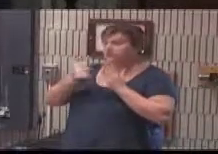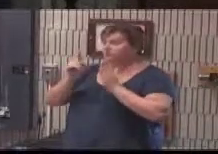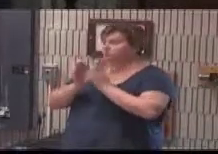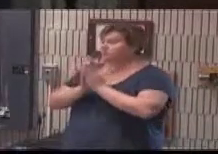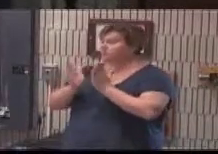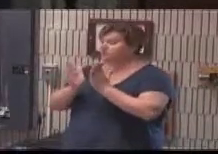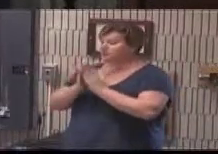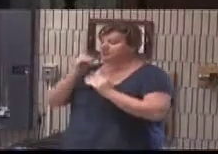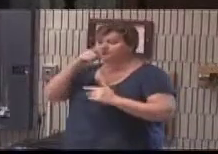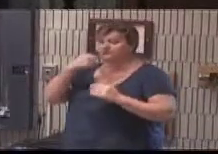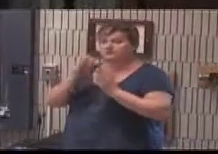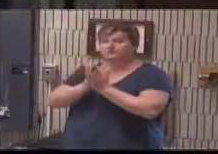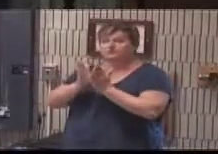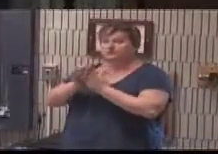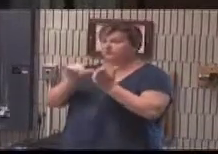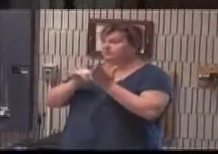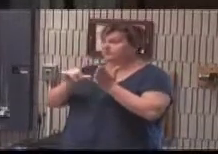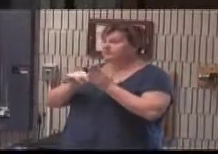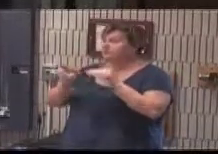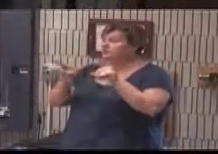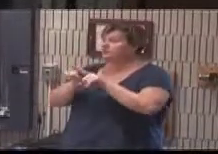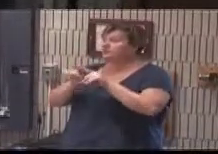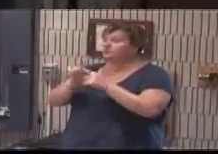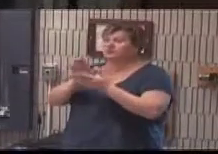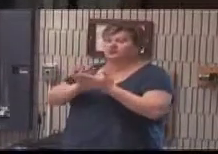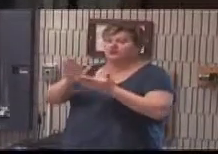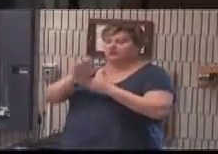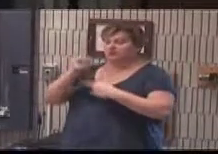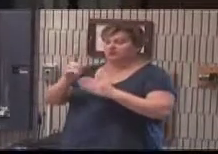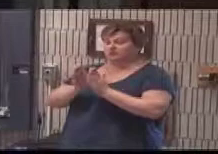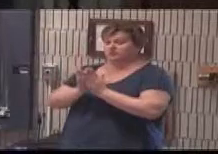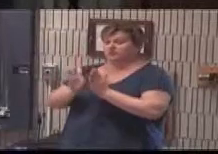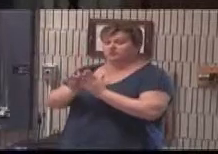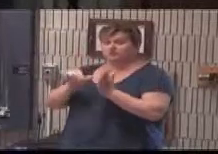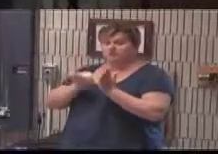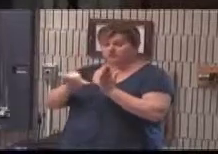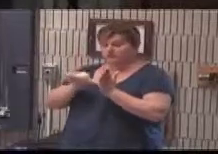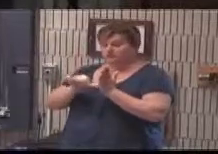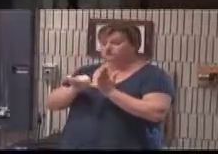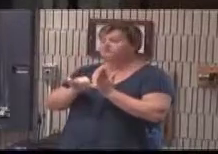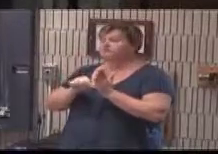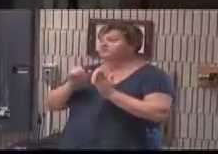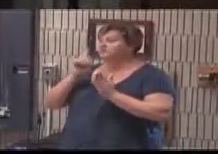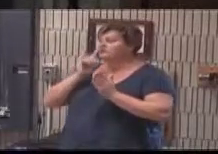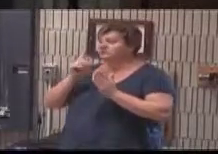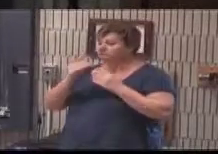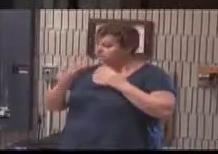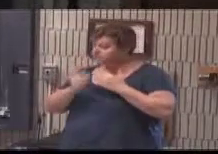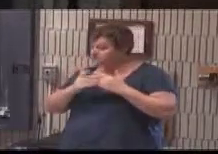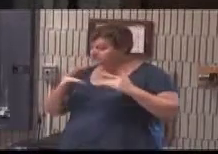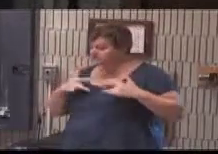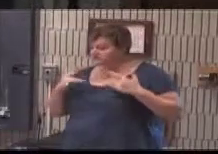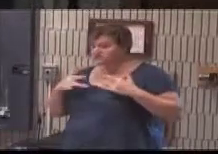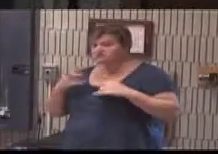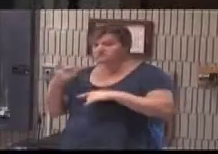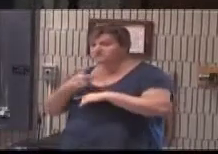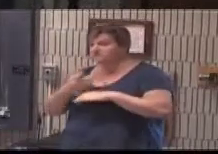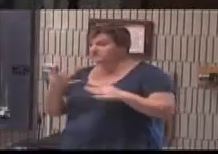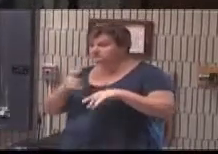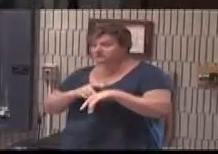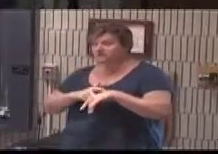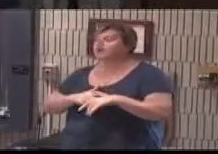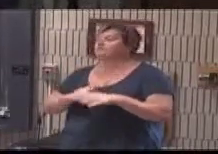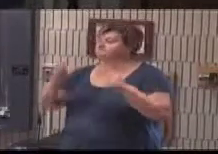Book Facebook page and also the college's One Book page for upcoming events to which you are all